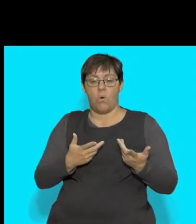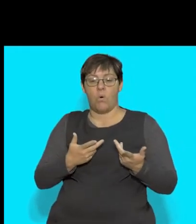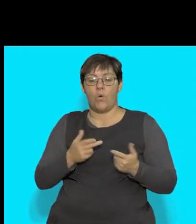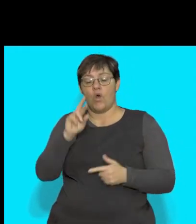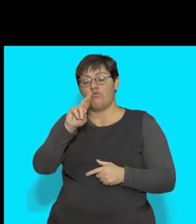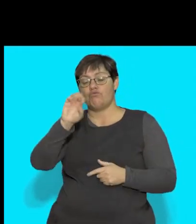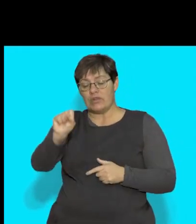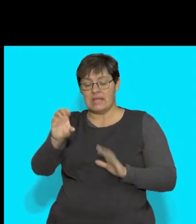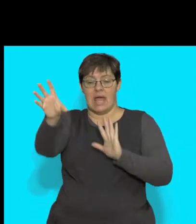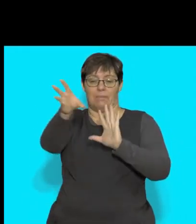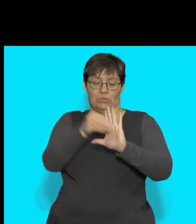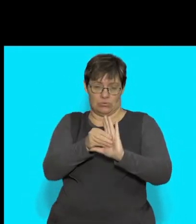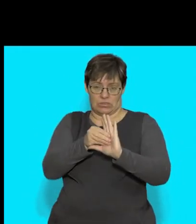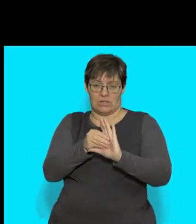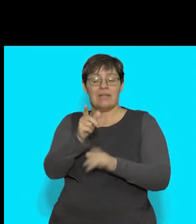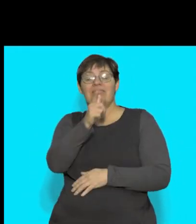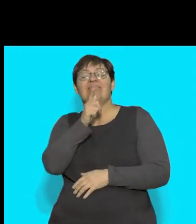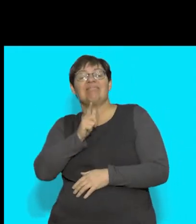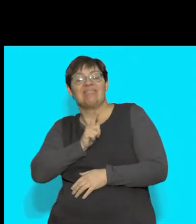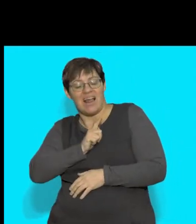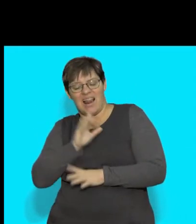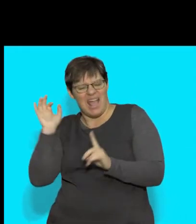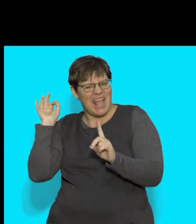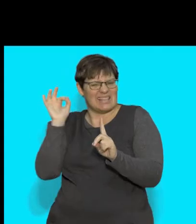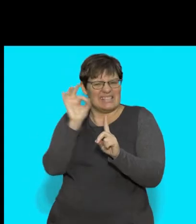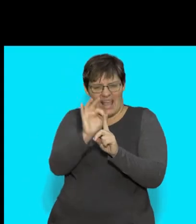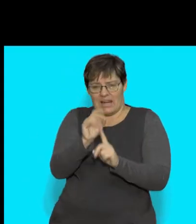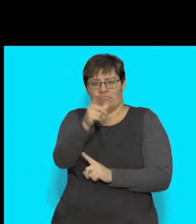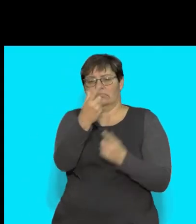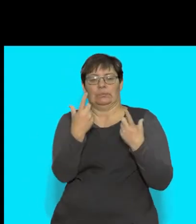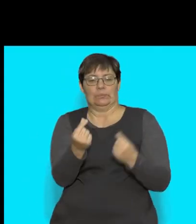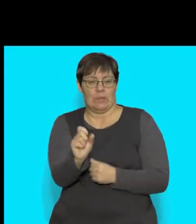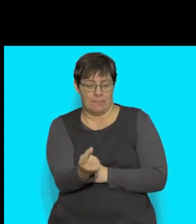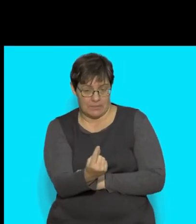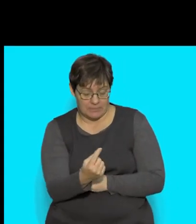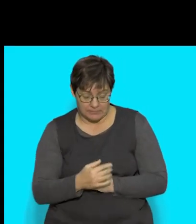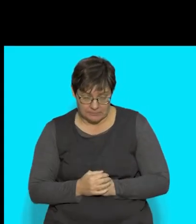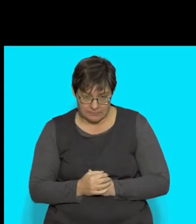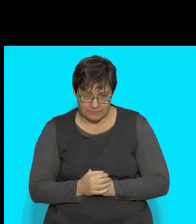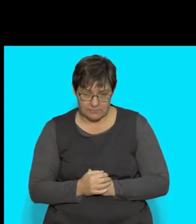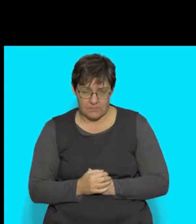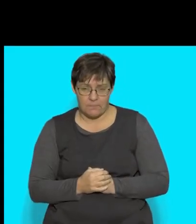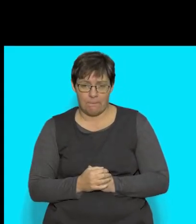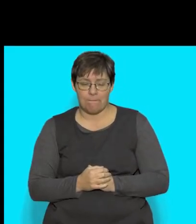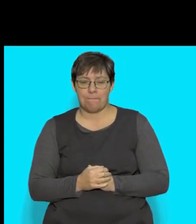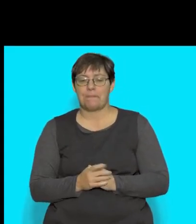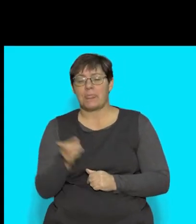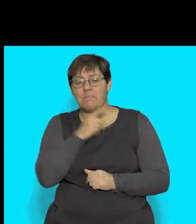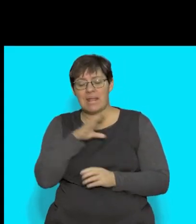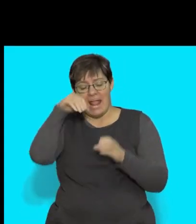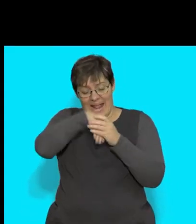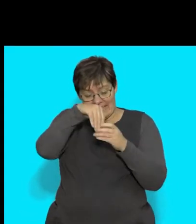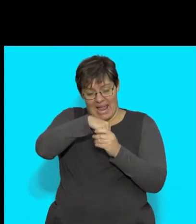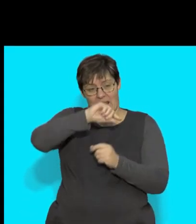tubular absorption or tubular reabsorption. And the word tells us